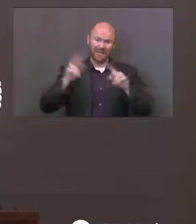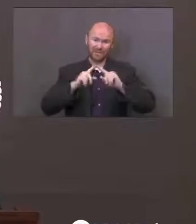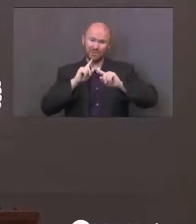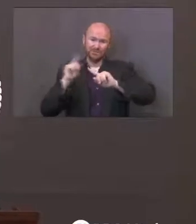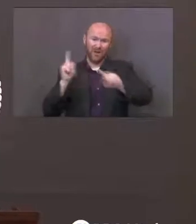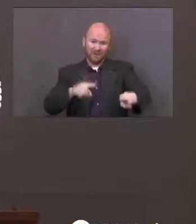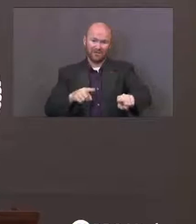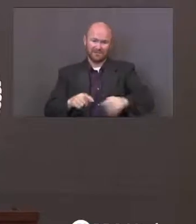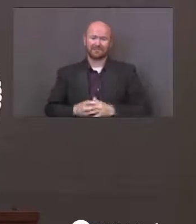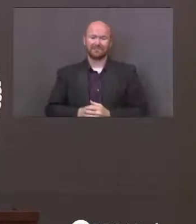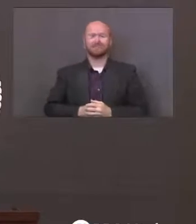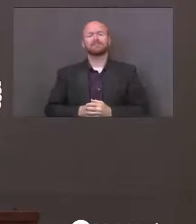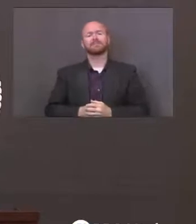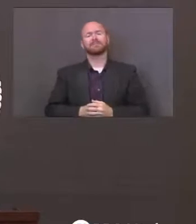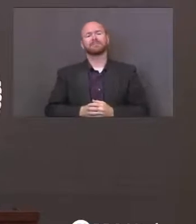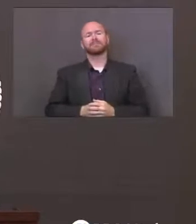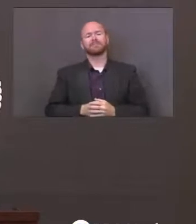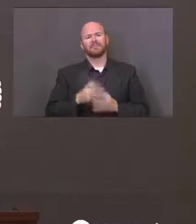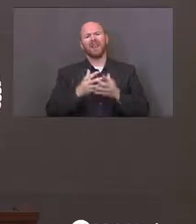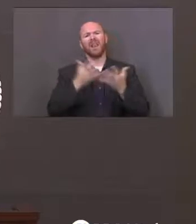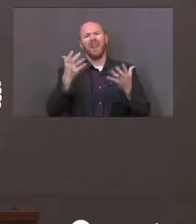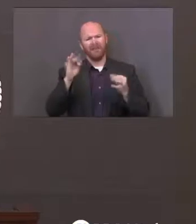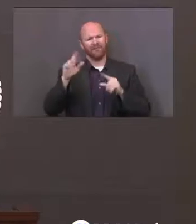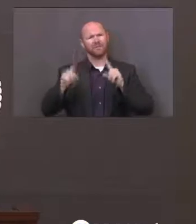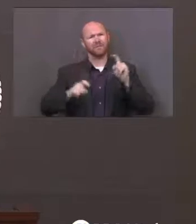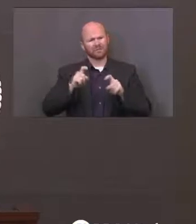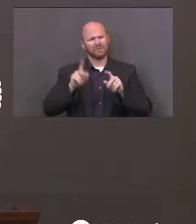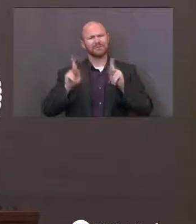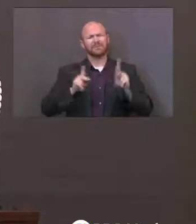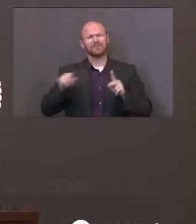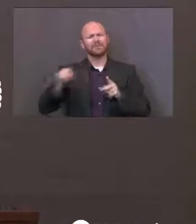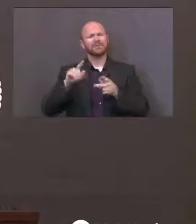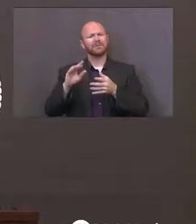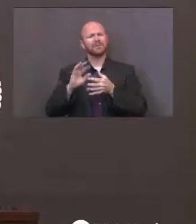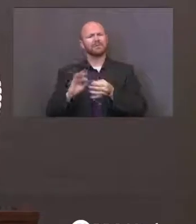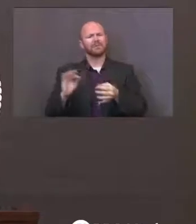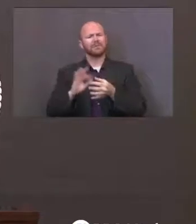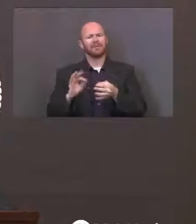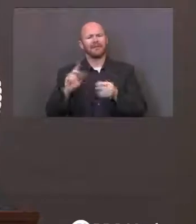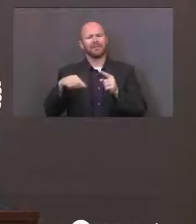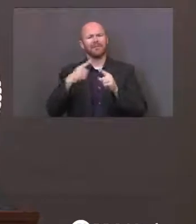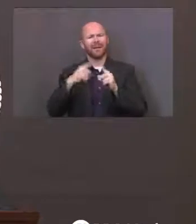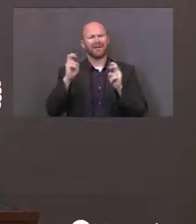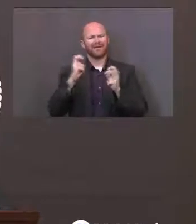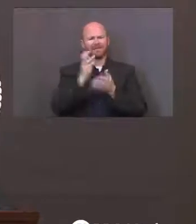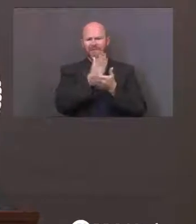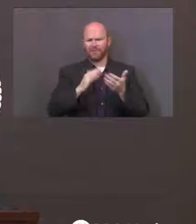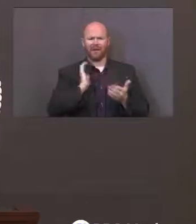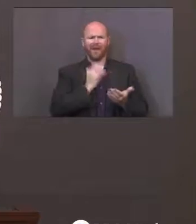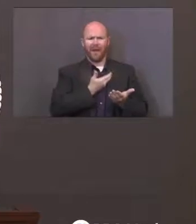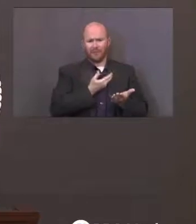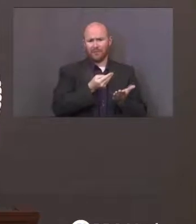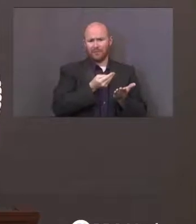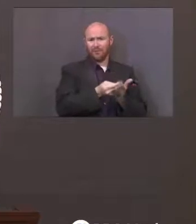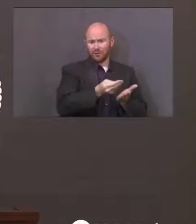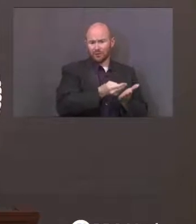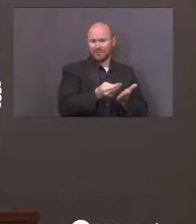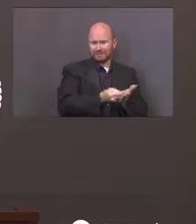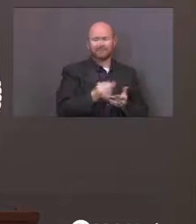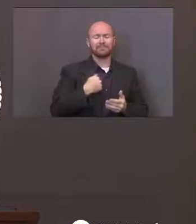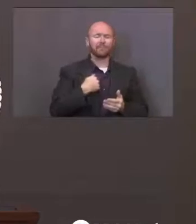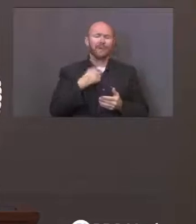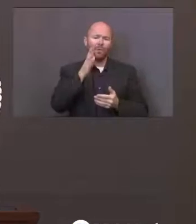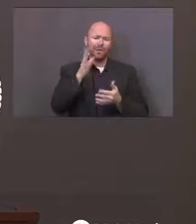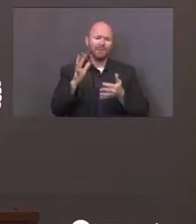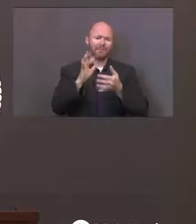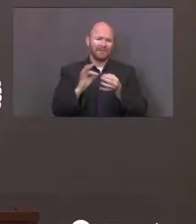the way, again, there's a number of questions that have been raised over time about some of the purchases that were made. We've mentioned this before, but I'll mention it